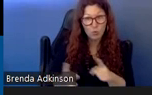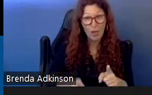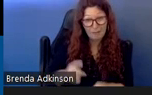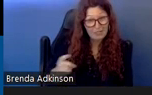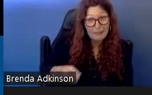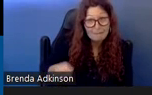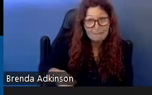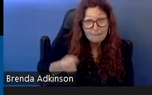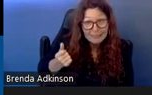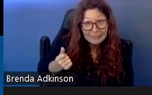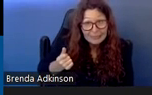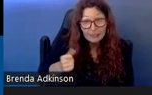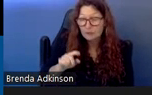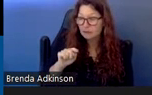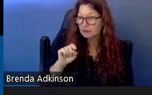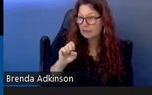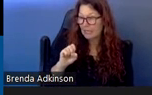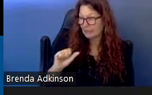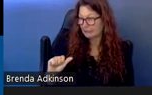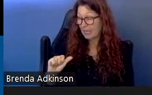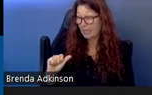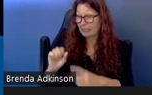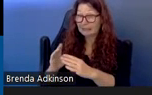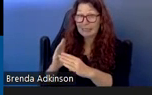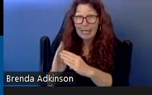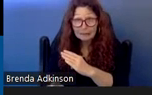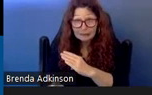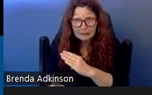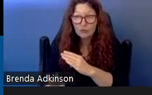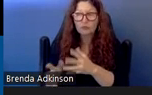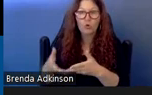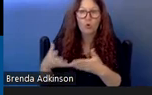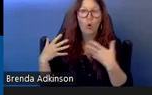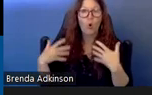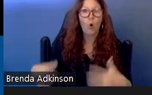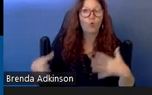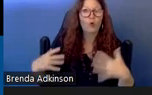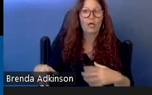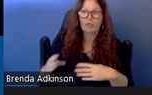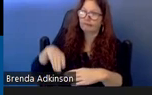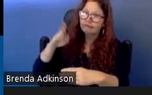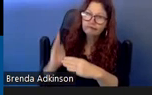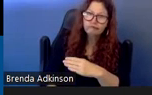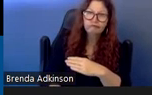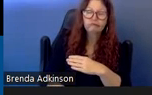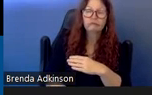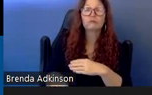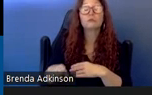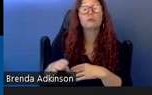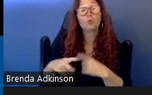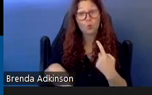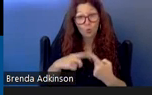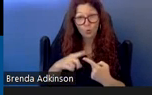often either ending or has ended by the time disaster case